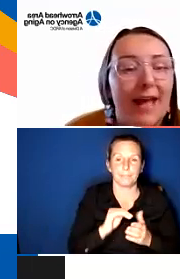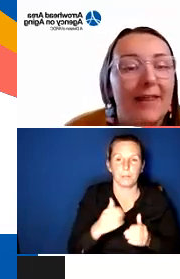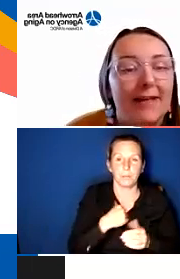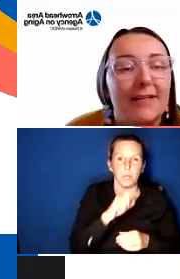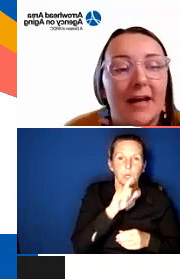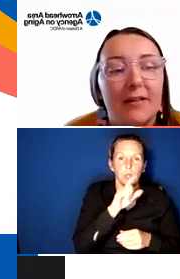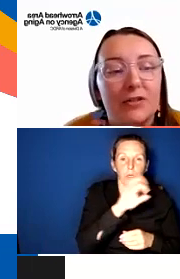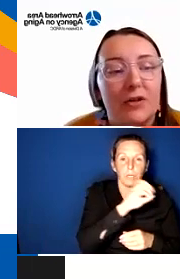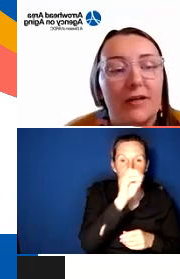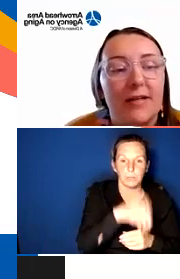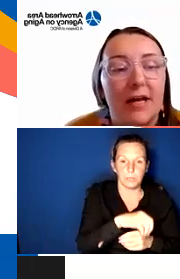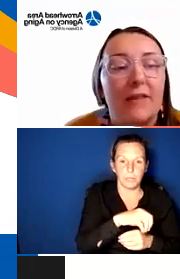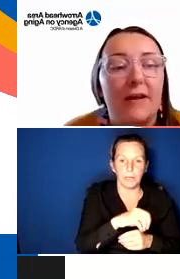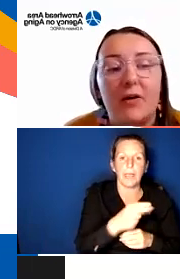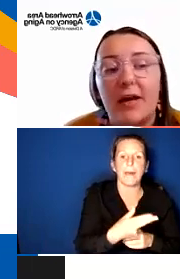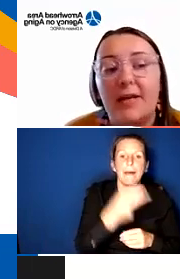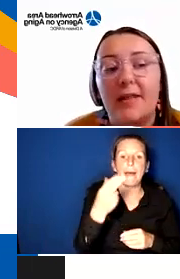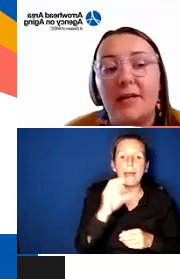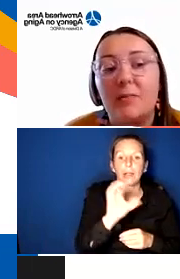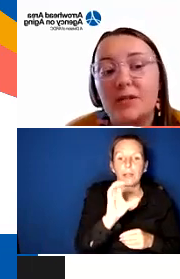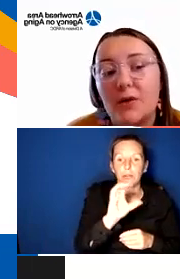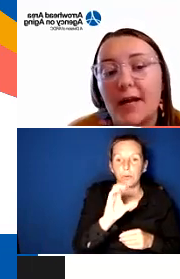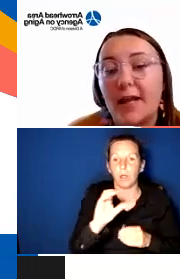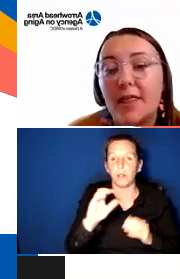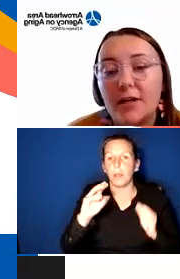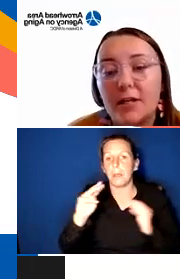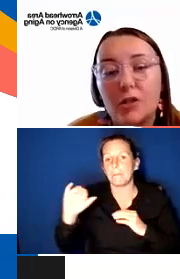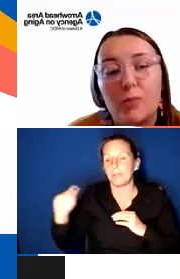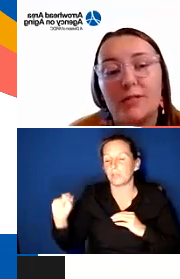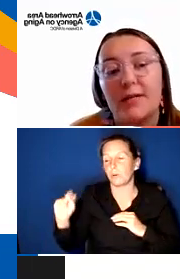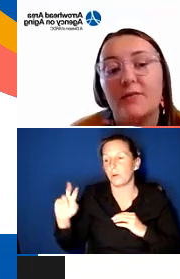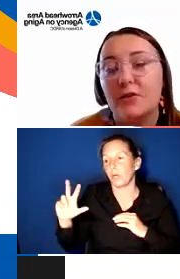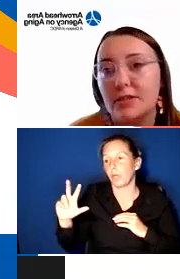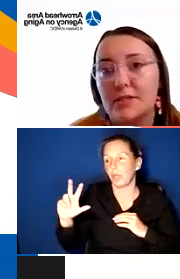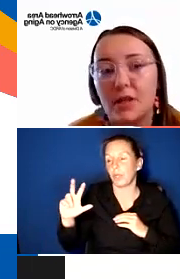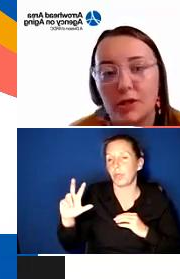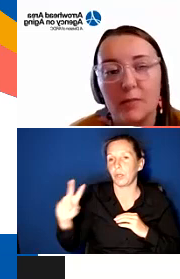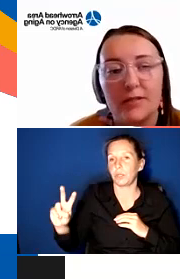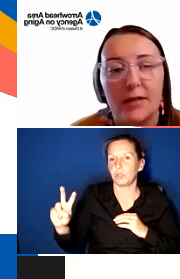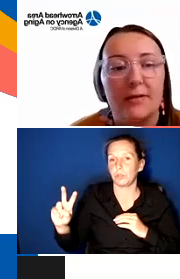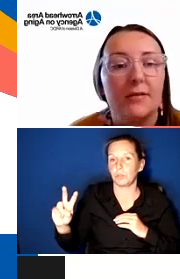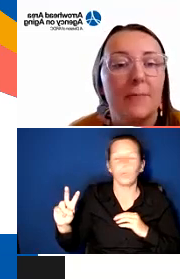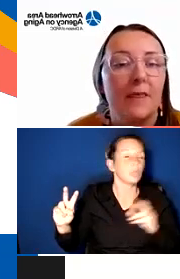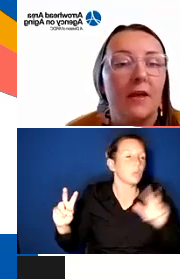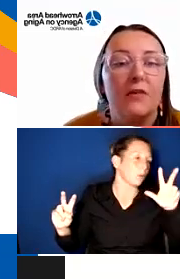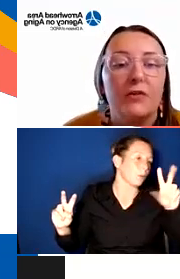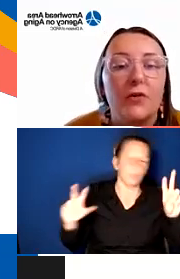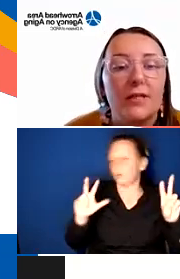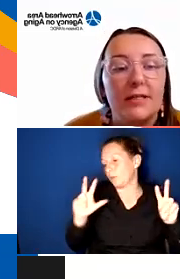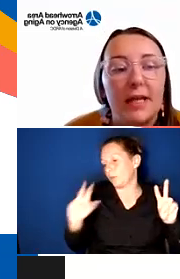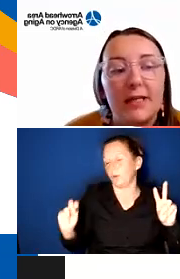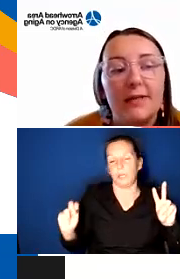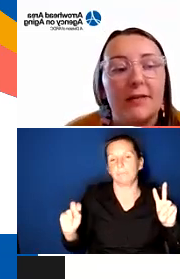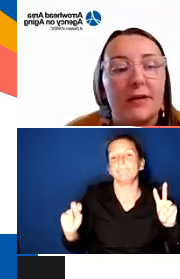29%. And lastly, high cholesterol is higher in the Arrowhead than in Minnesota at 32% versus 30%. For